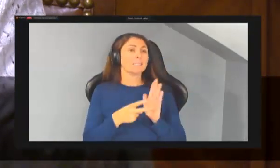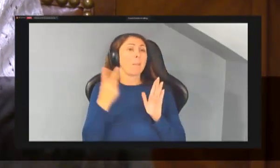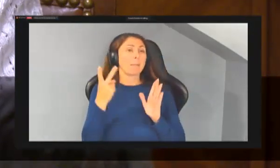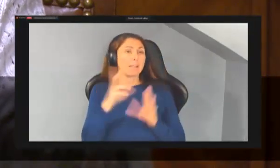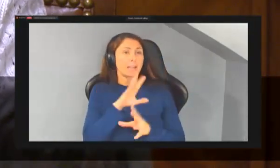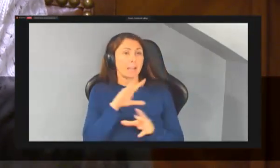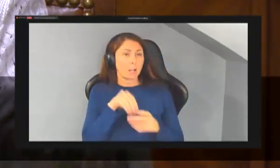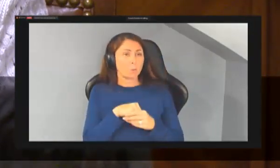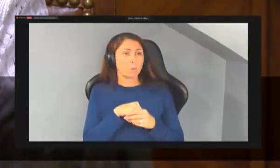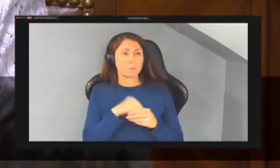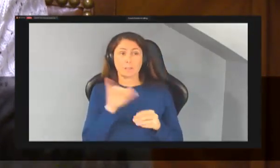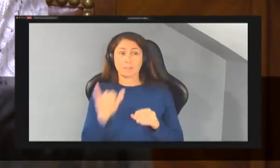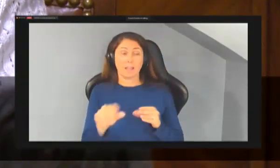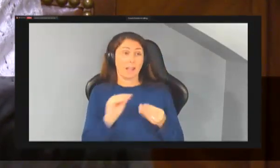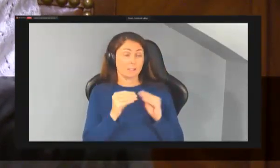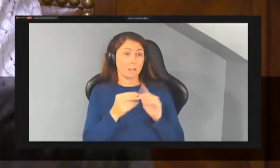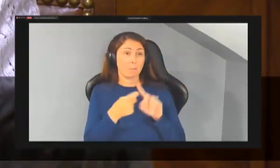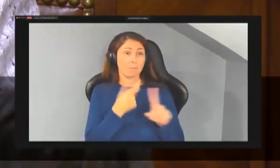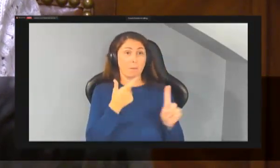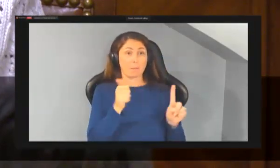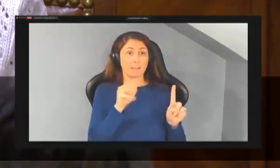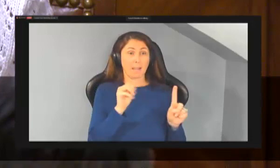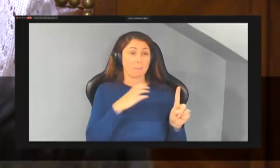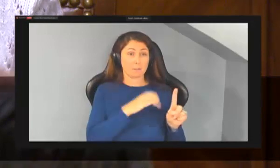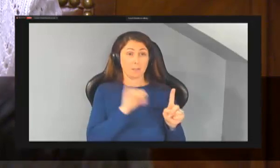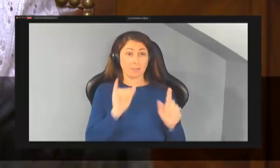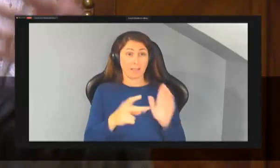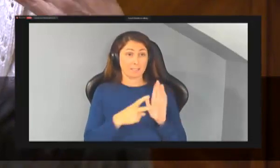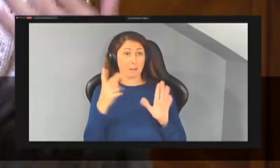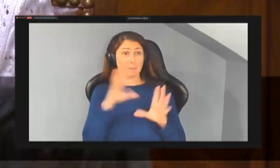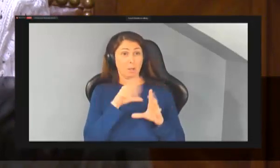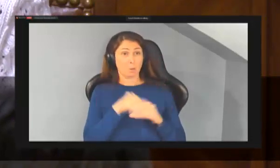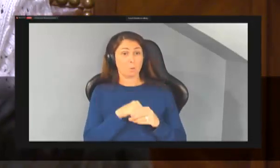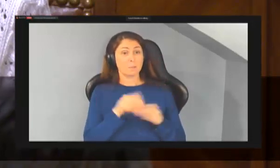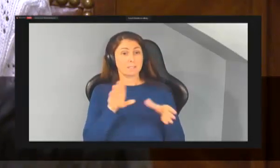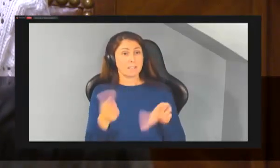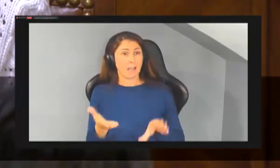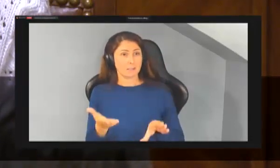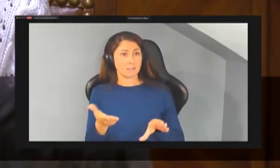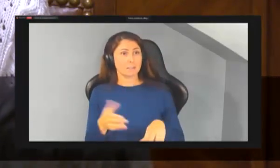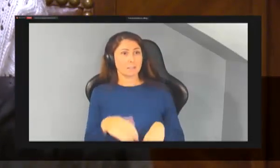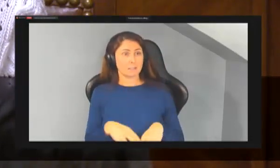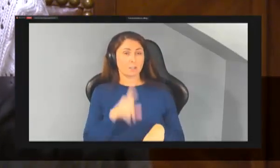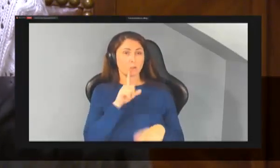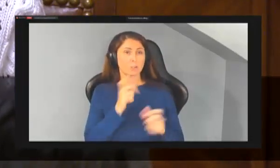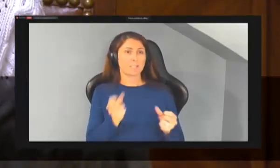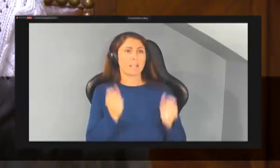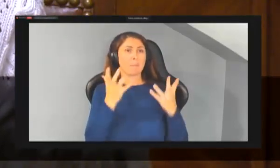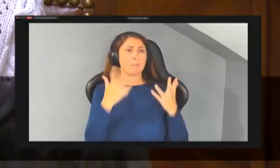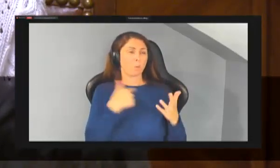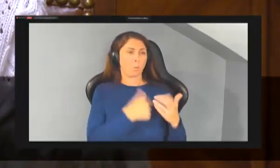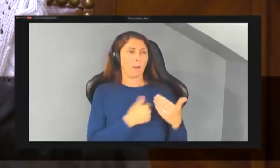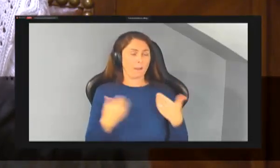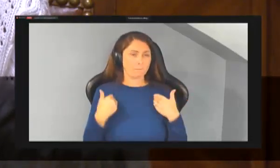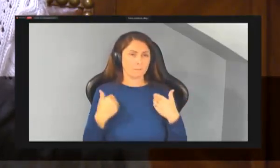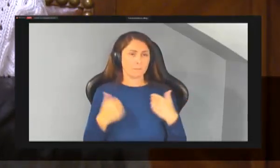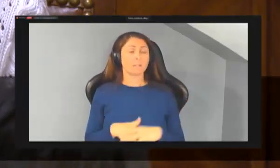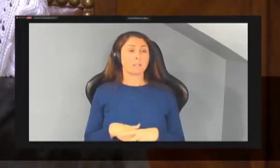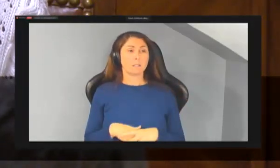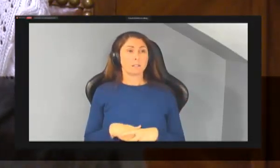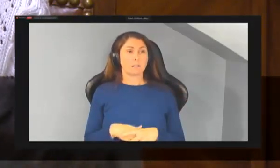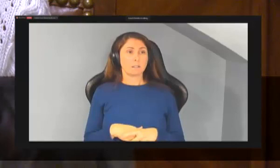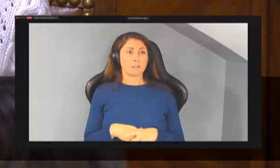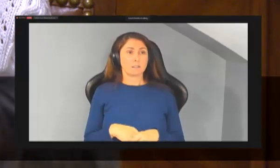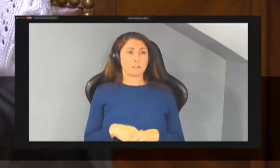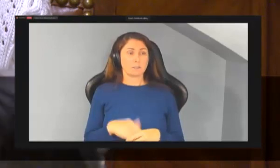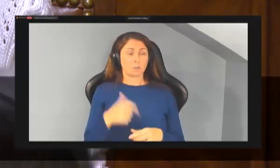those are all numbers from the Game Commission, that doubling includes the deaths, so it's just how many we have. So I